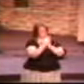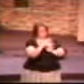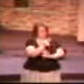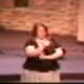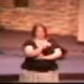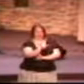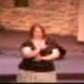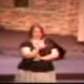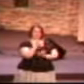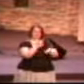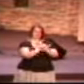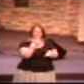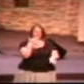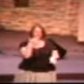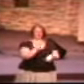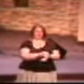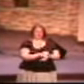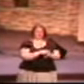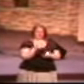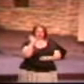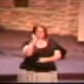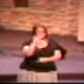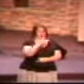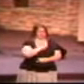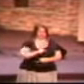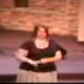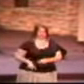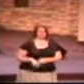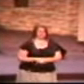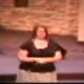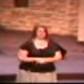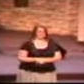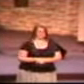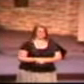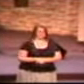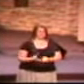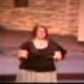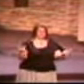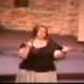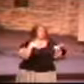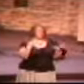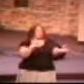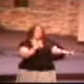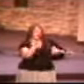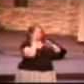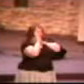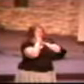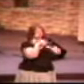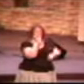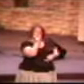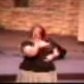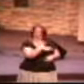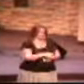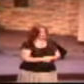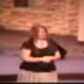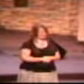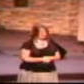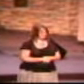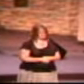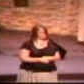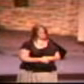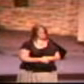is a good and gracious king if you don't want to go to bed you don't have to go to bed